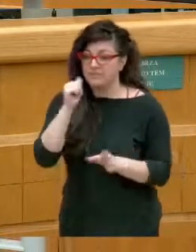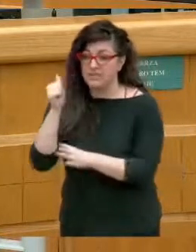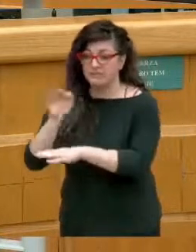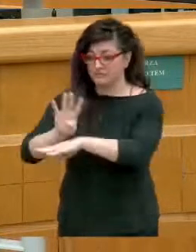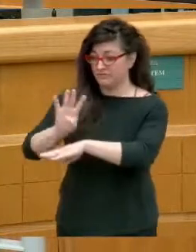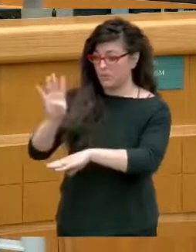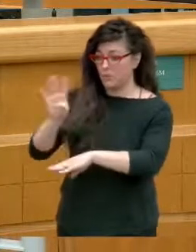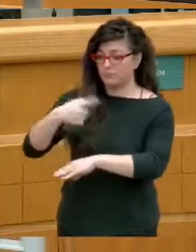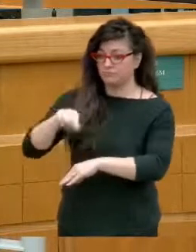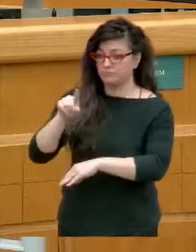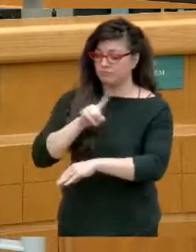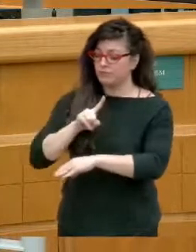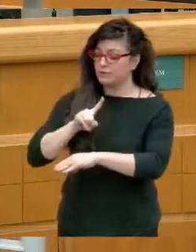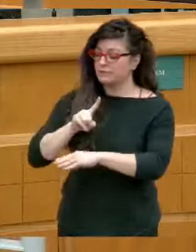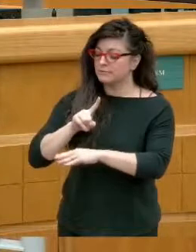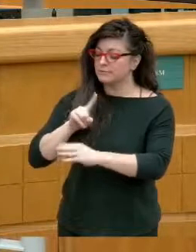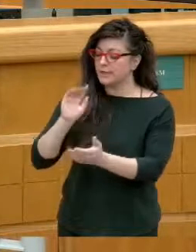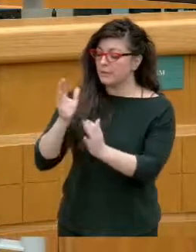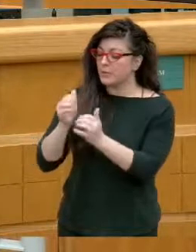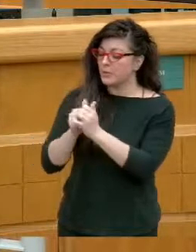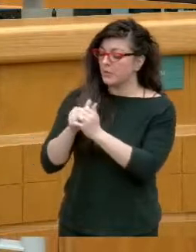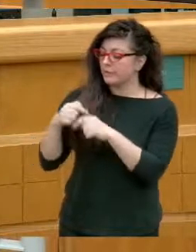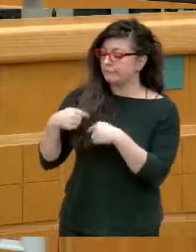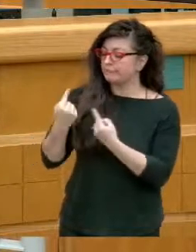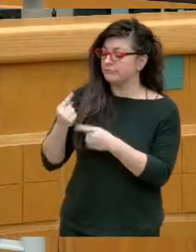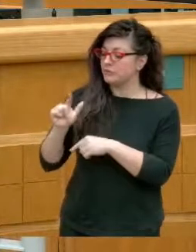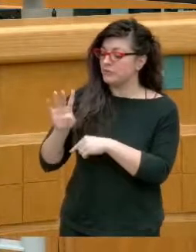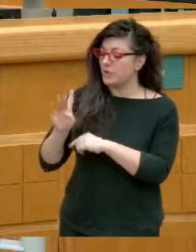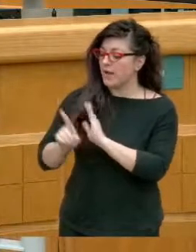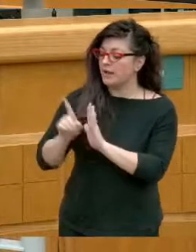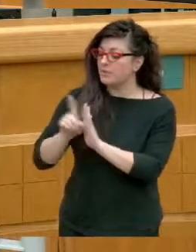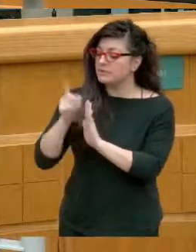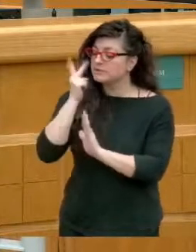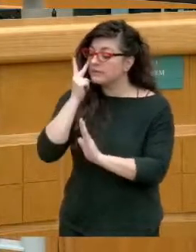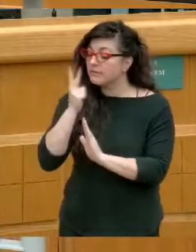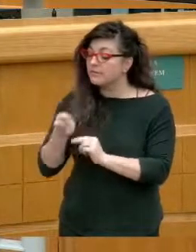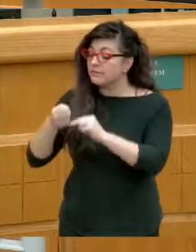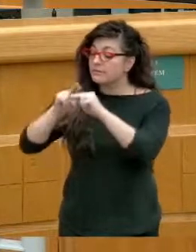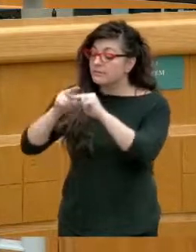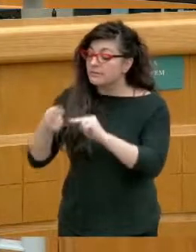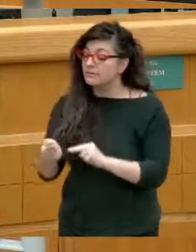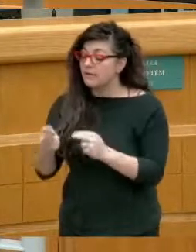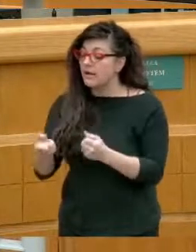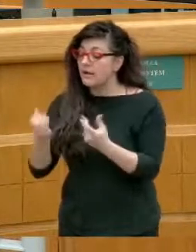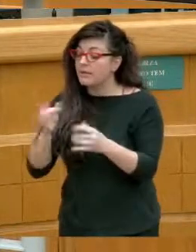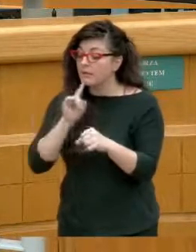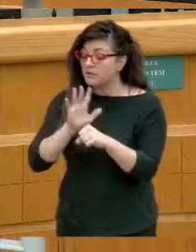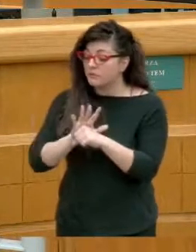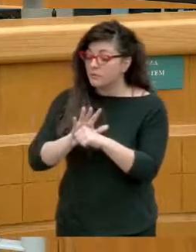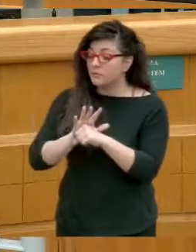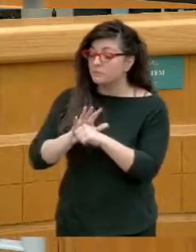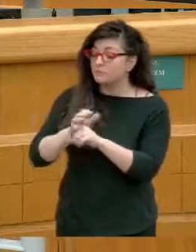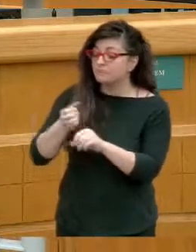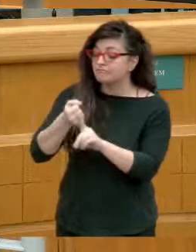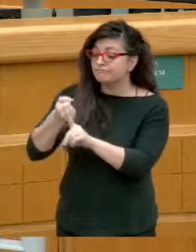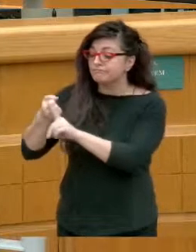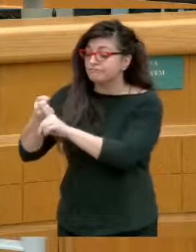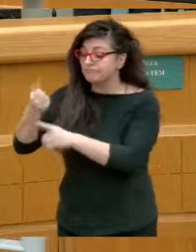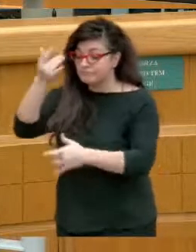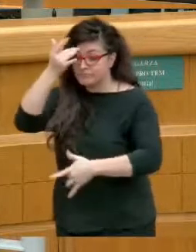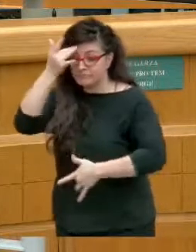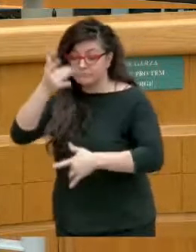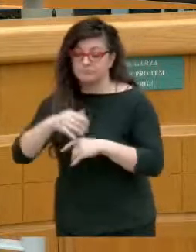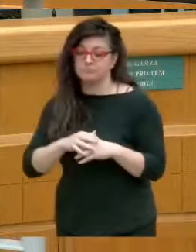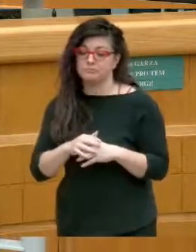take a look back at the past 24 hours to see the change in number of confirmed cases and the change in the cases that we do have,